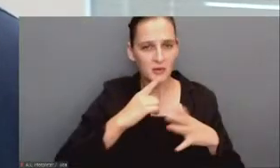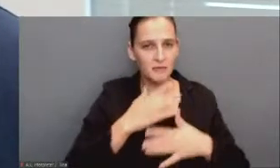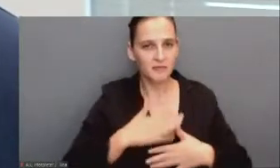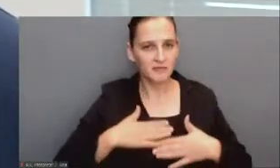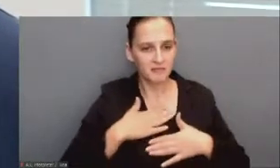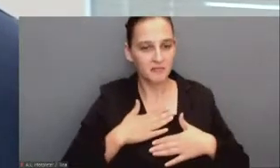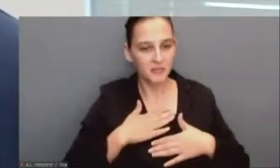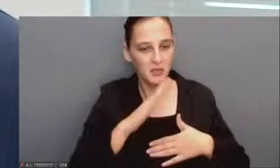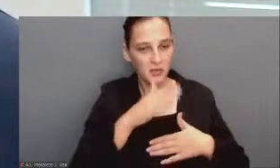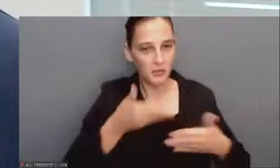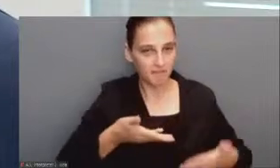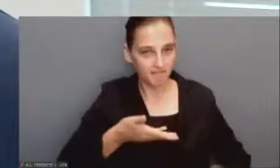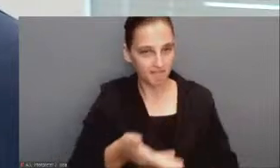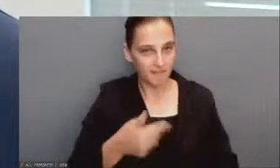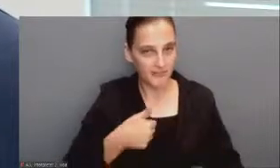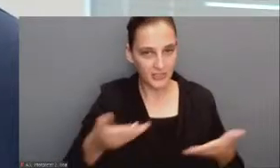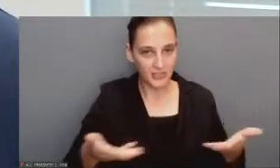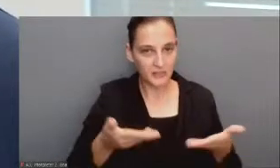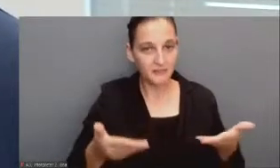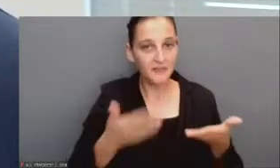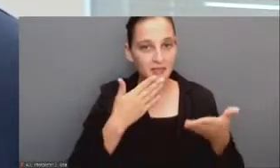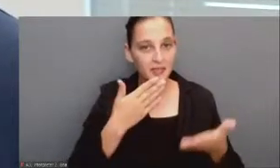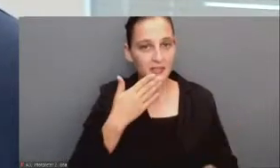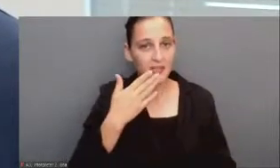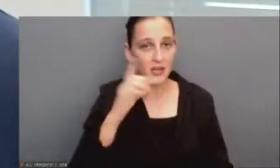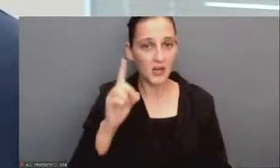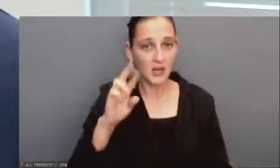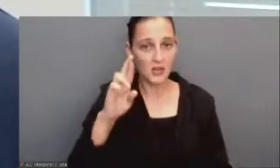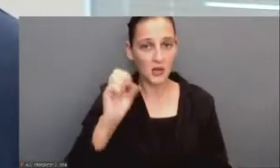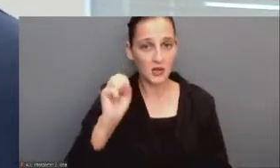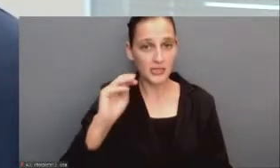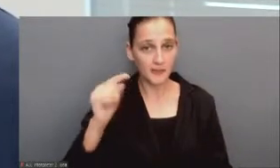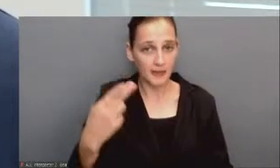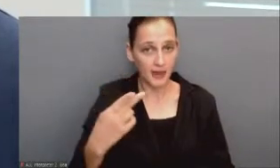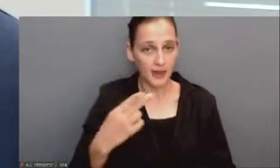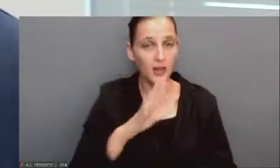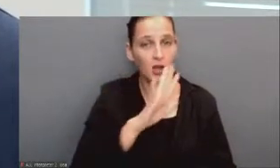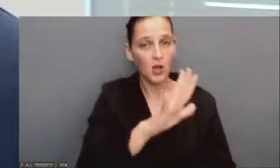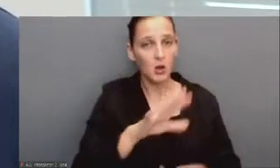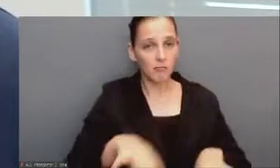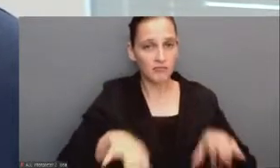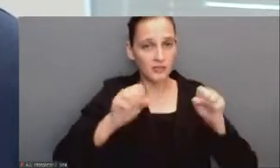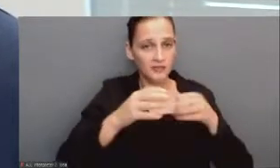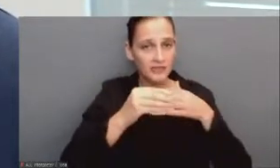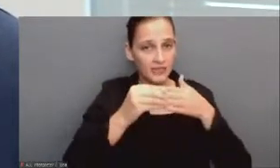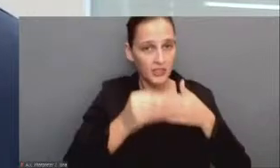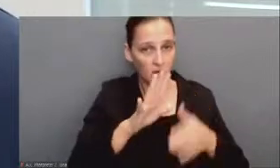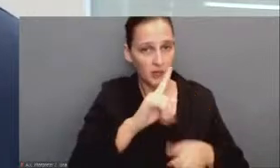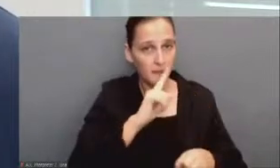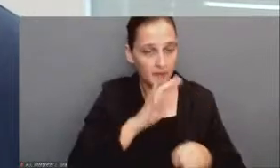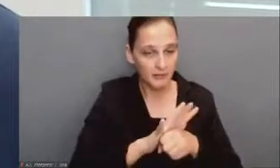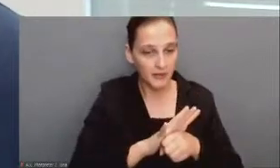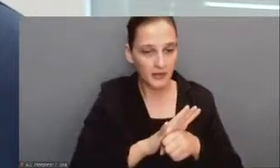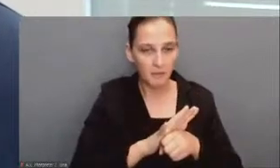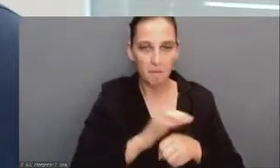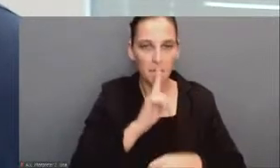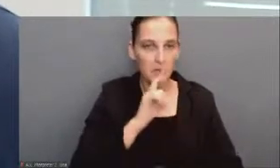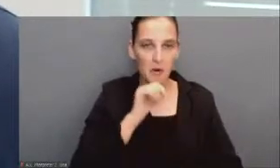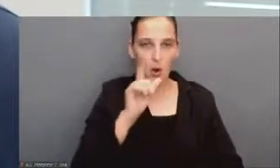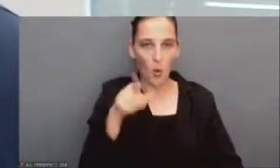here. And thank you, Dr. Nunez-Smith, for your leadership and commitment, not only through this group,